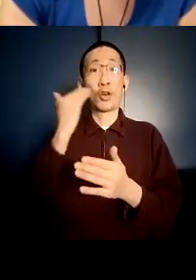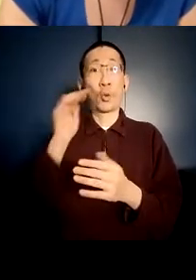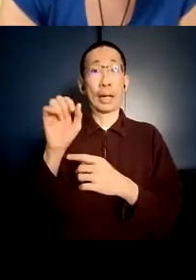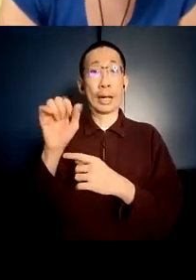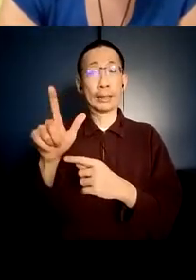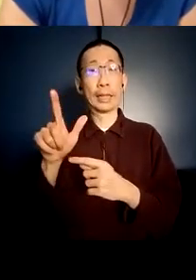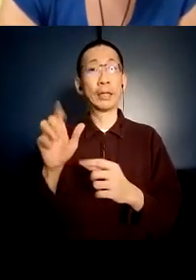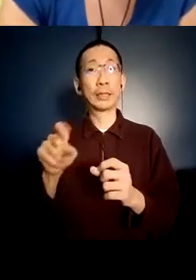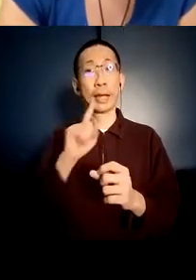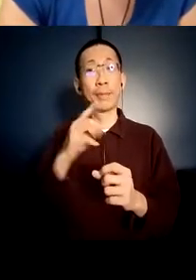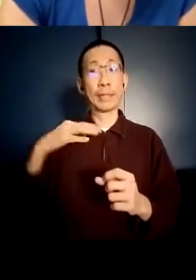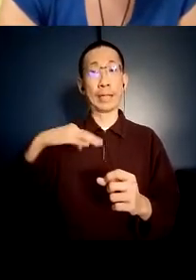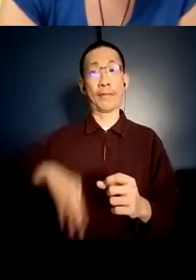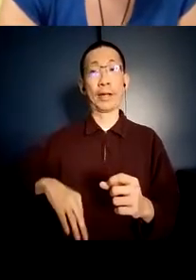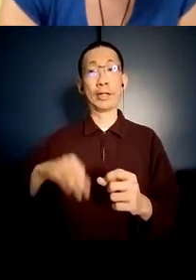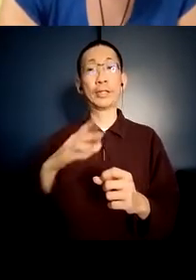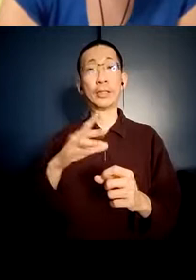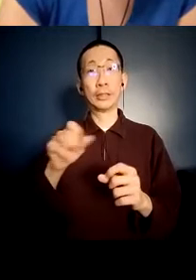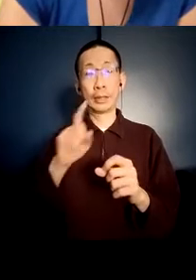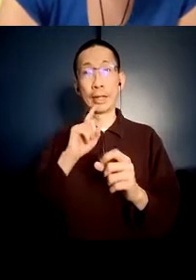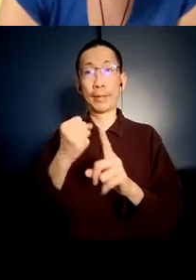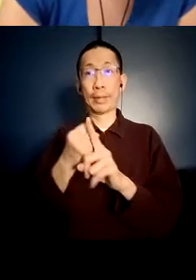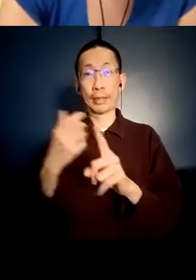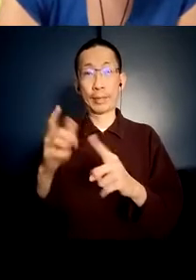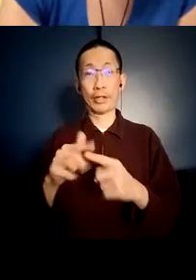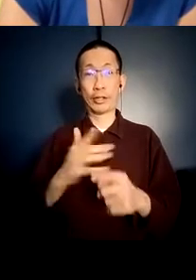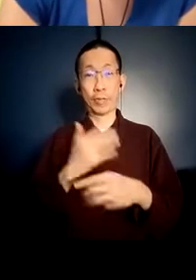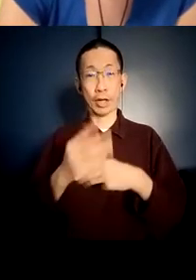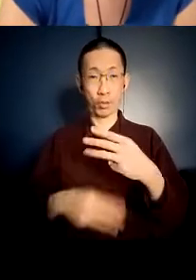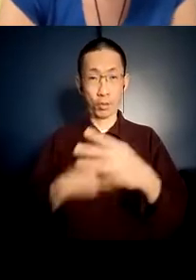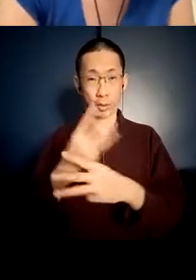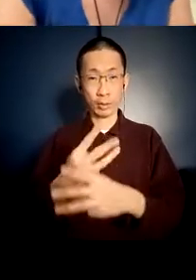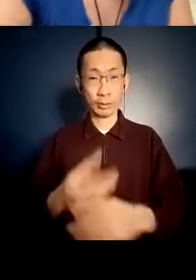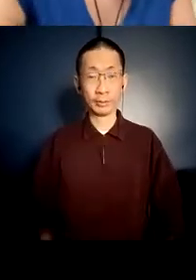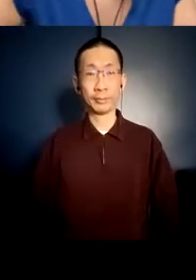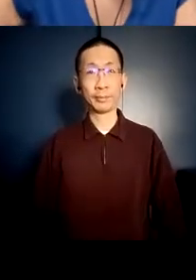very much an advantage and very much expanding to my world.